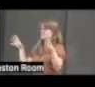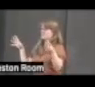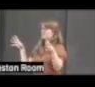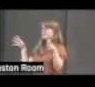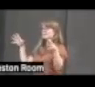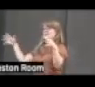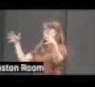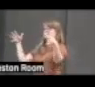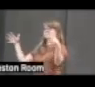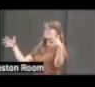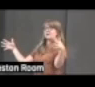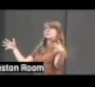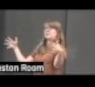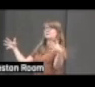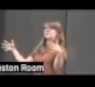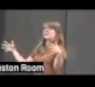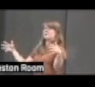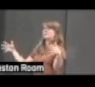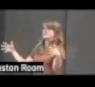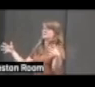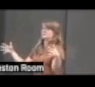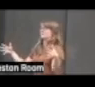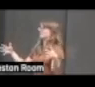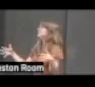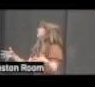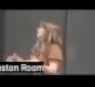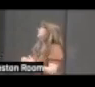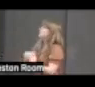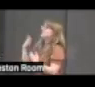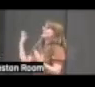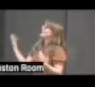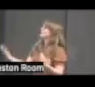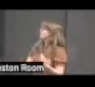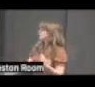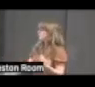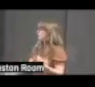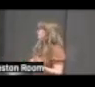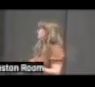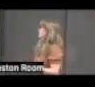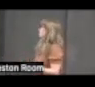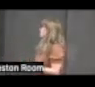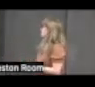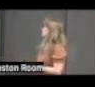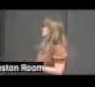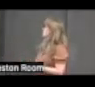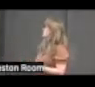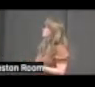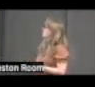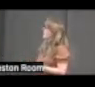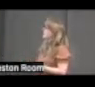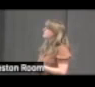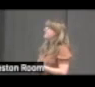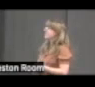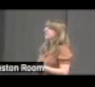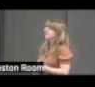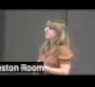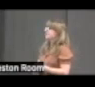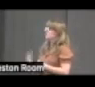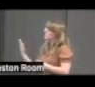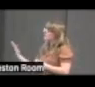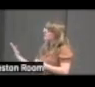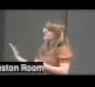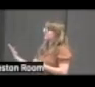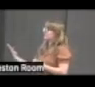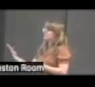in their environment, that there was this other male around that was interested in the female, would that increase breeding success? Because one of the problems we have is that we have really